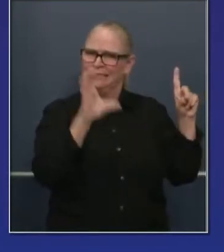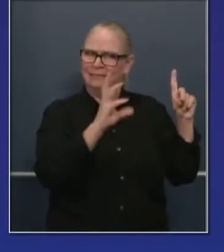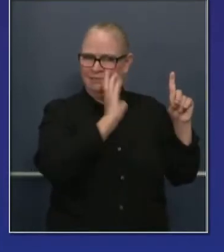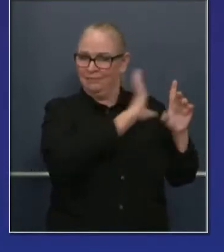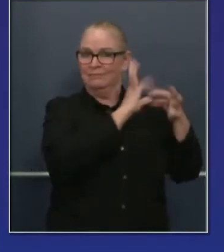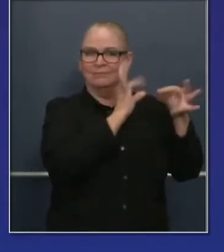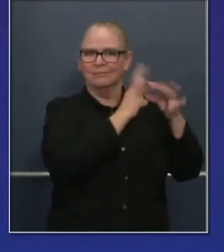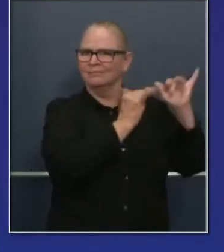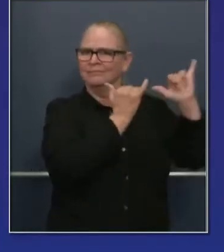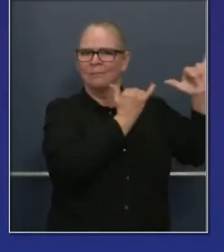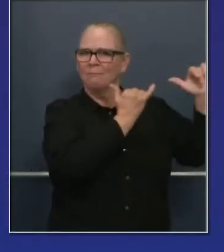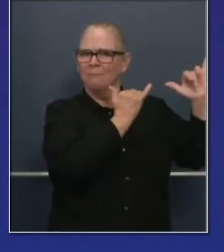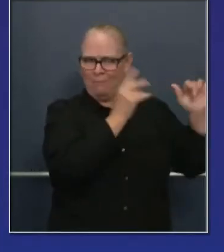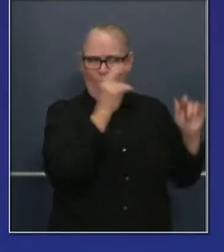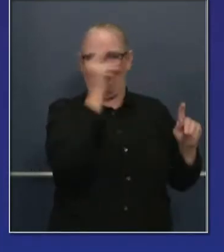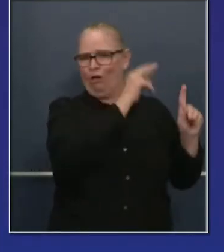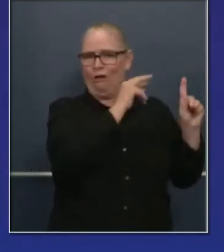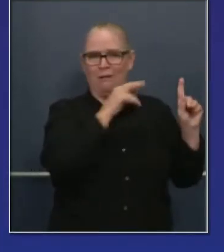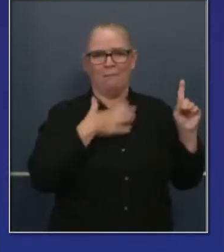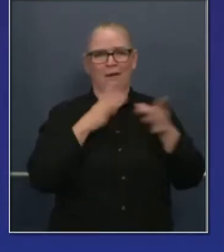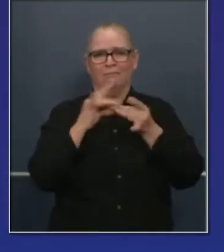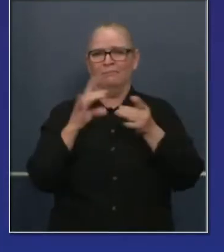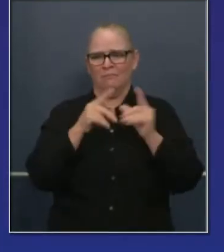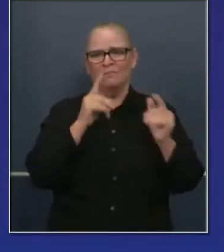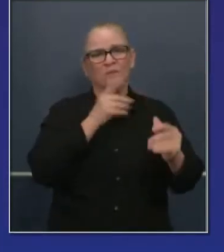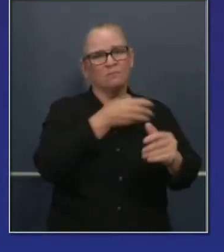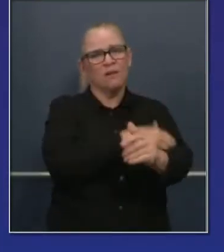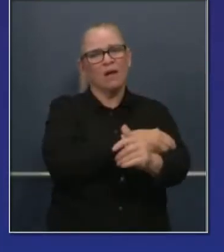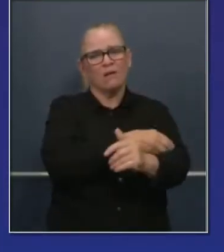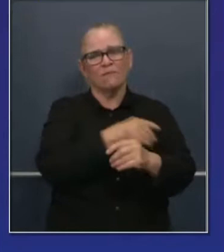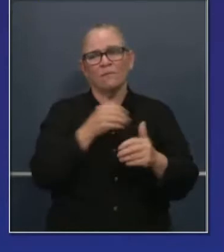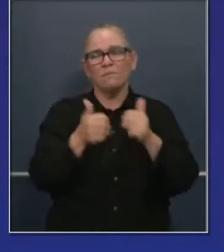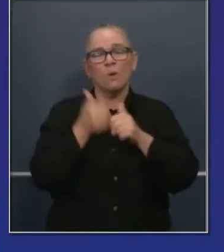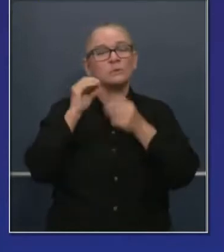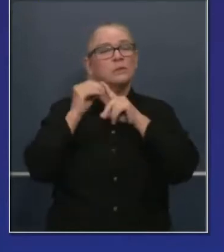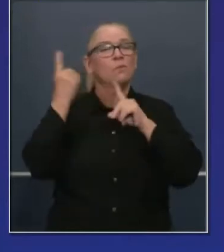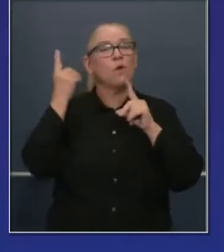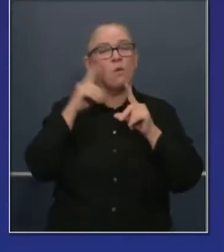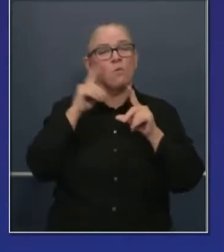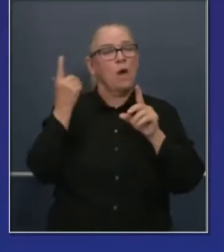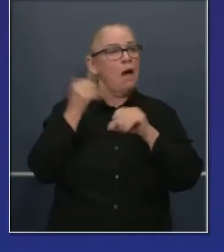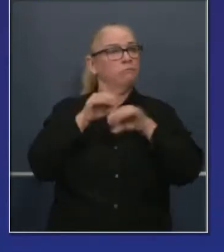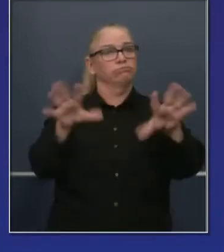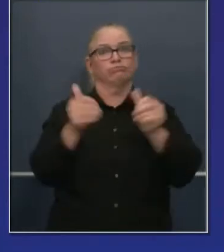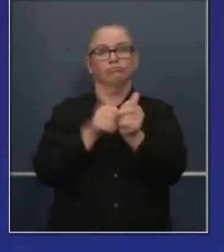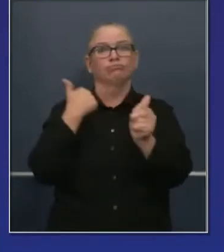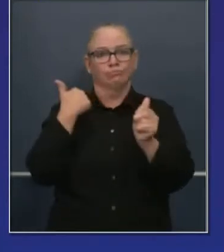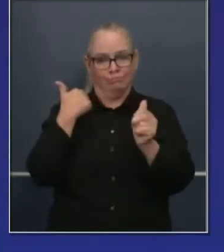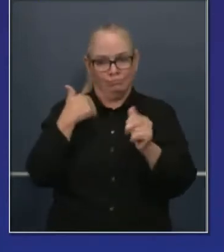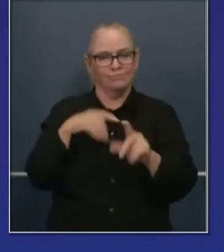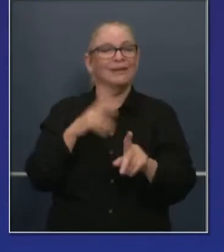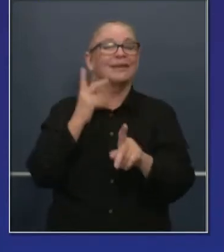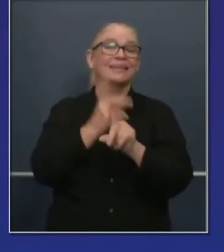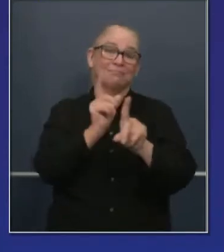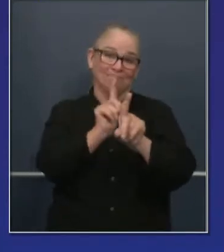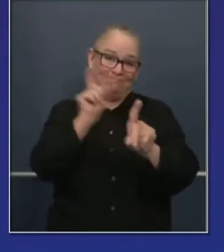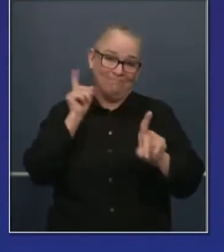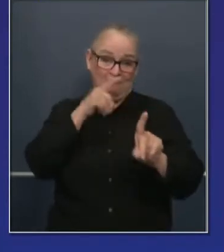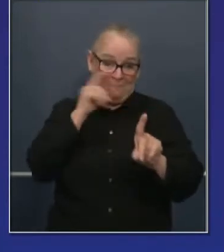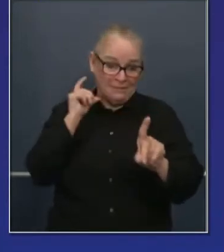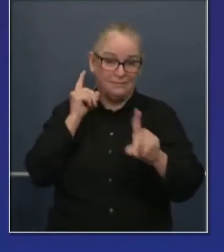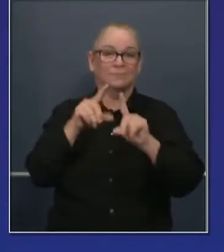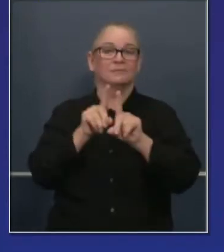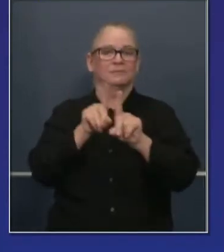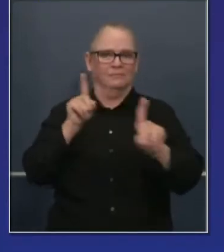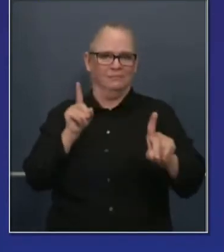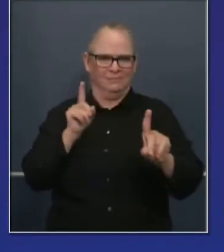the power and importance of wearing a mask, wearing a face covering. Again, importance of physically distancing as we start